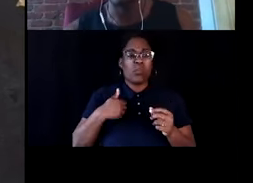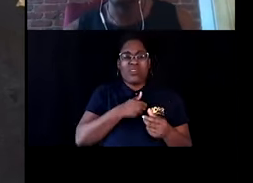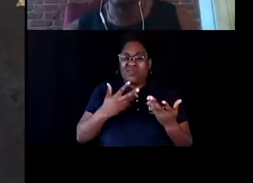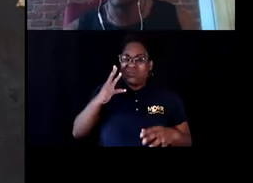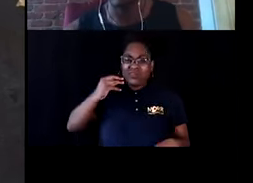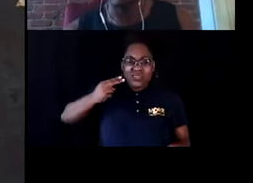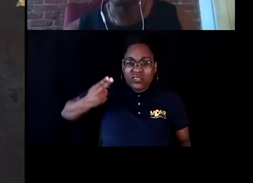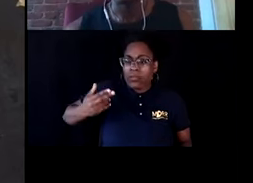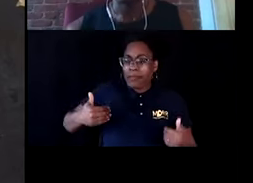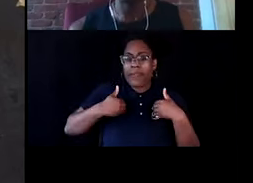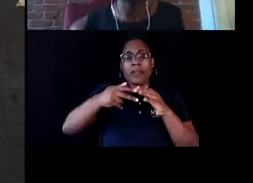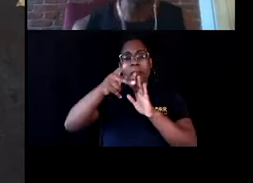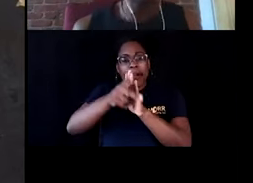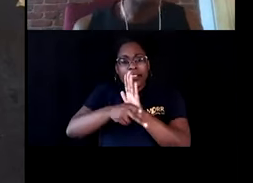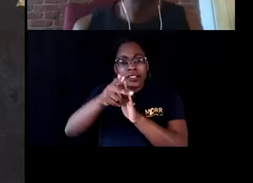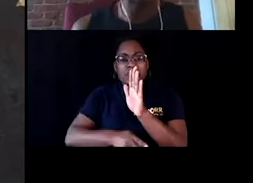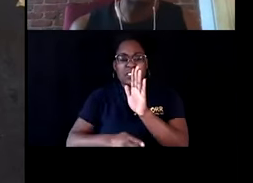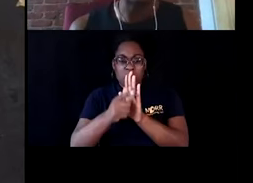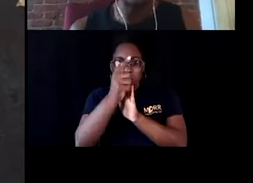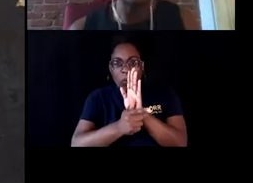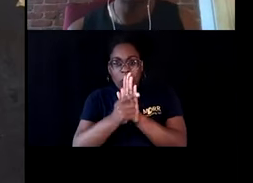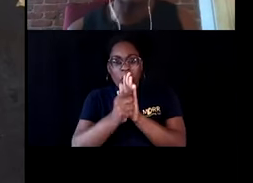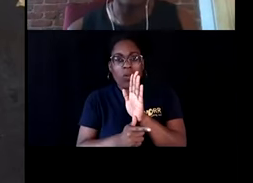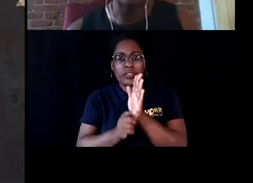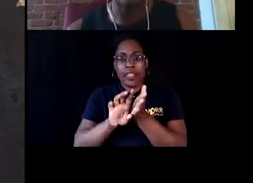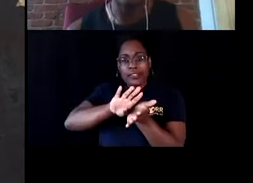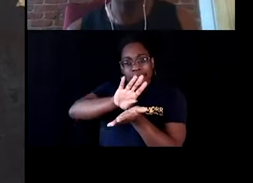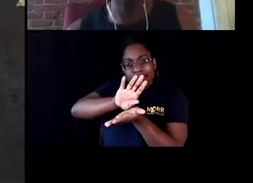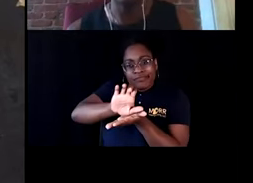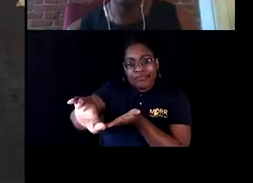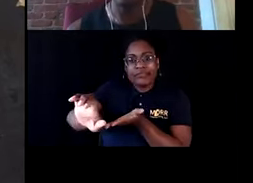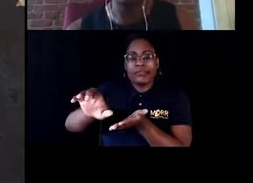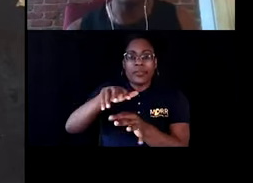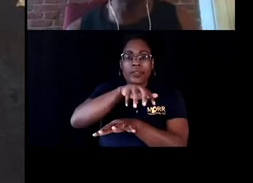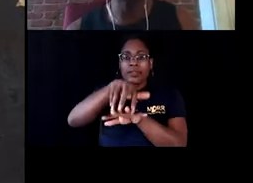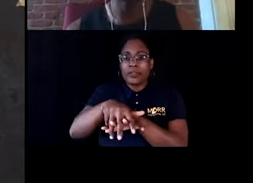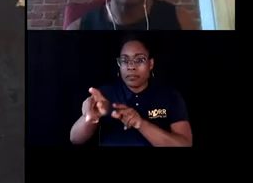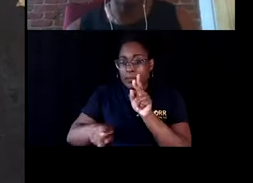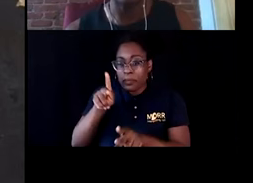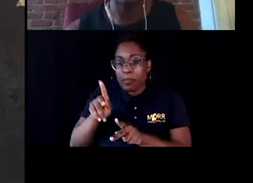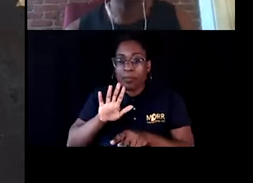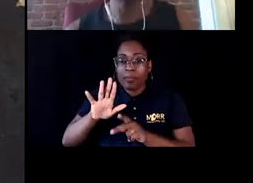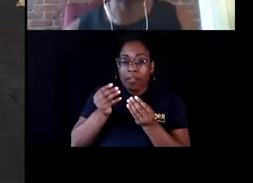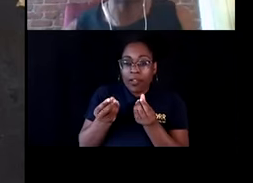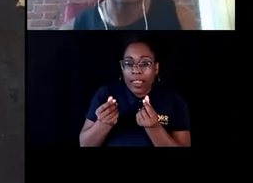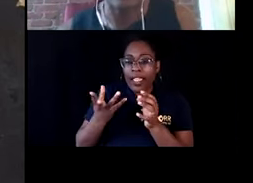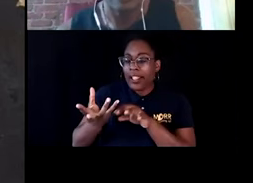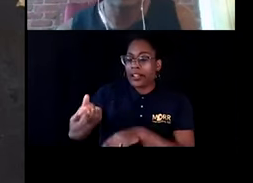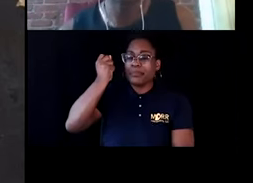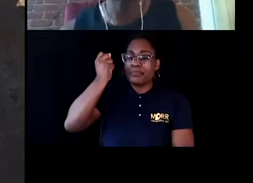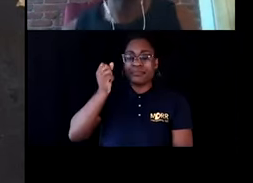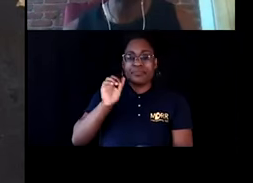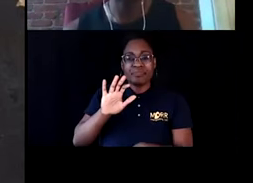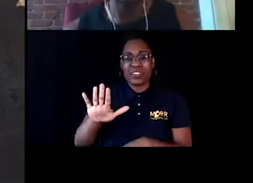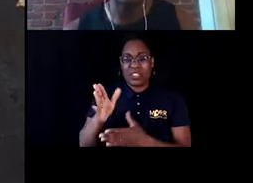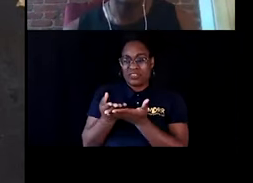against indigenous peoples, and also a public culture that erases Native American people and glorifies the violence